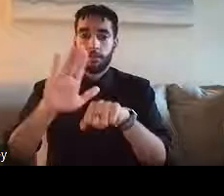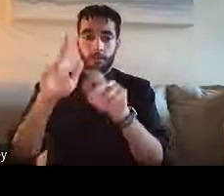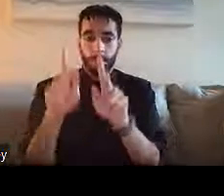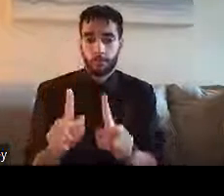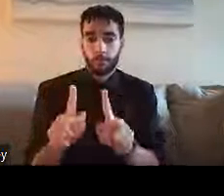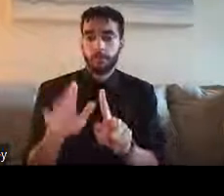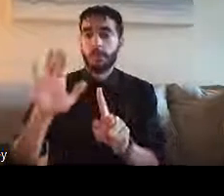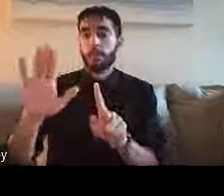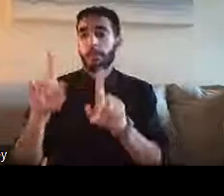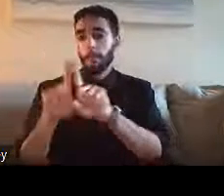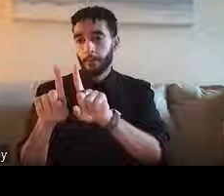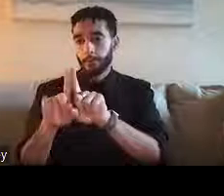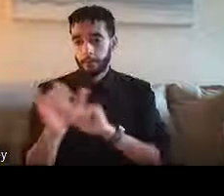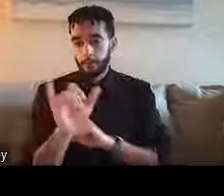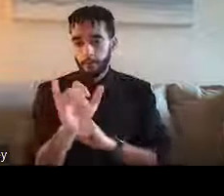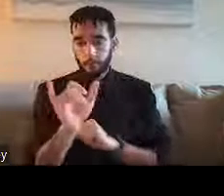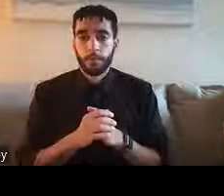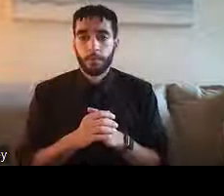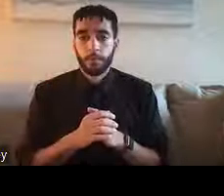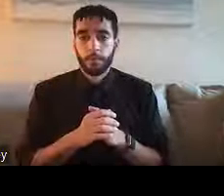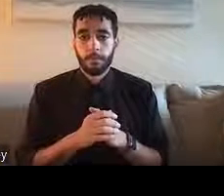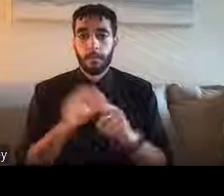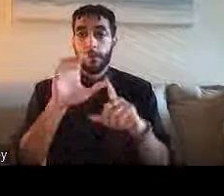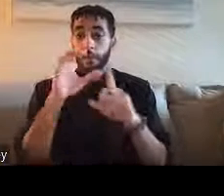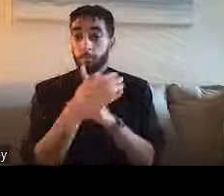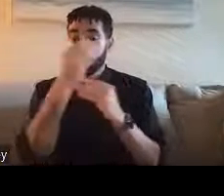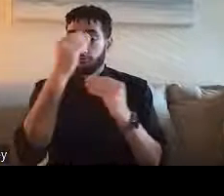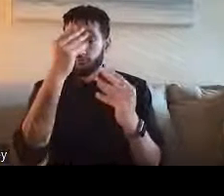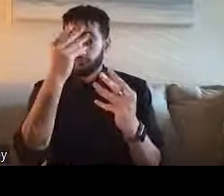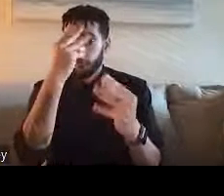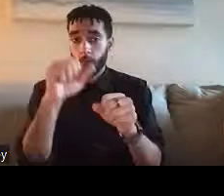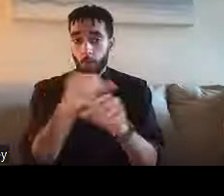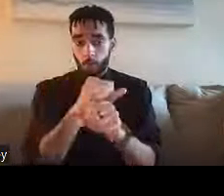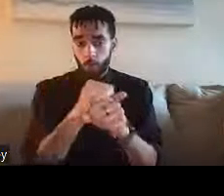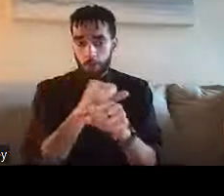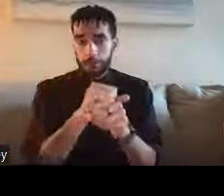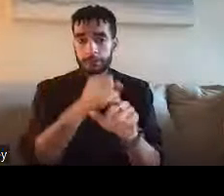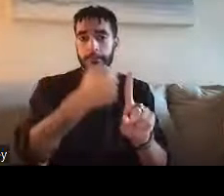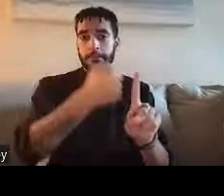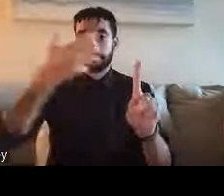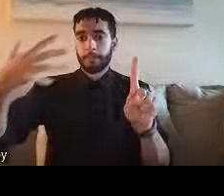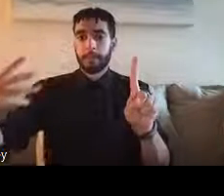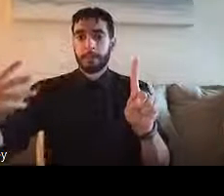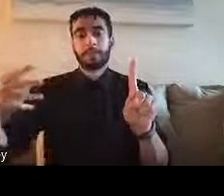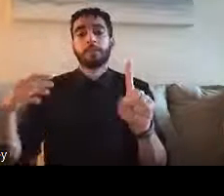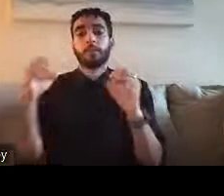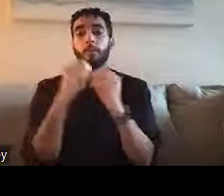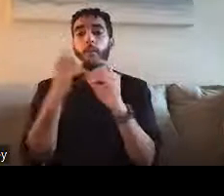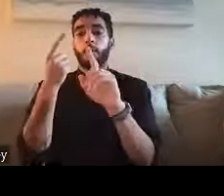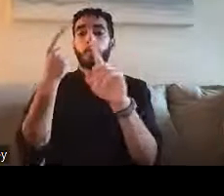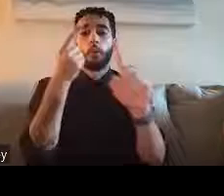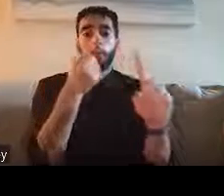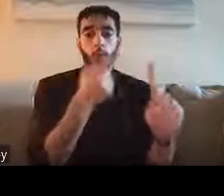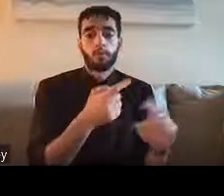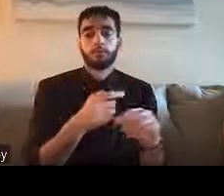partners to do culturally informed work and to expand. The goal is to expand this